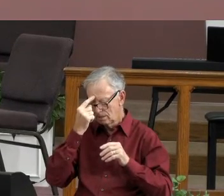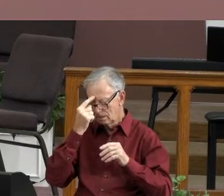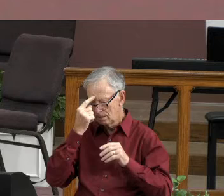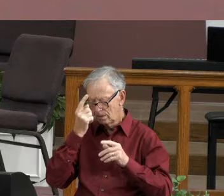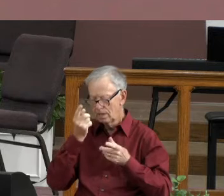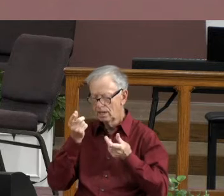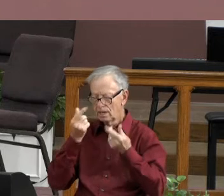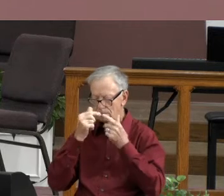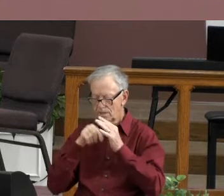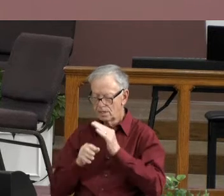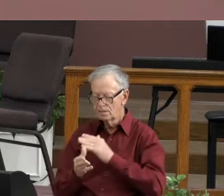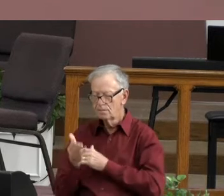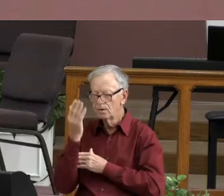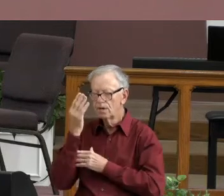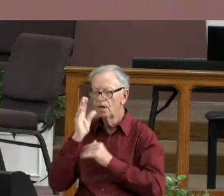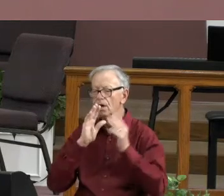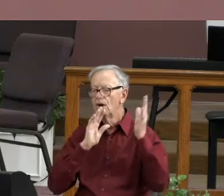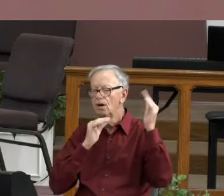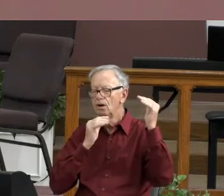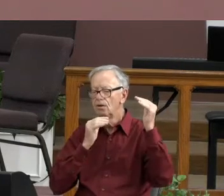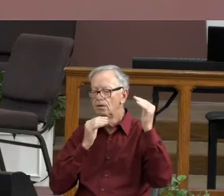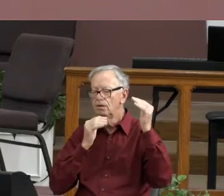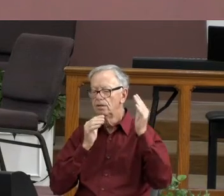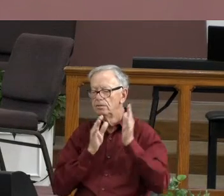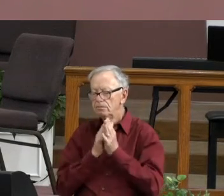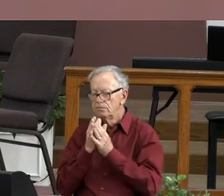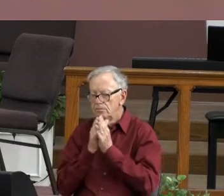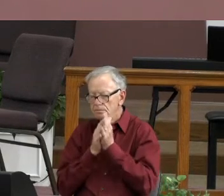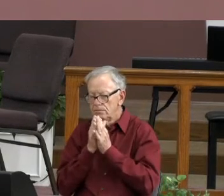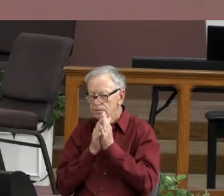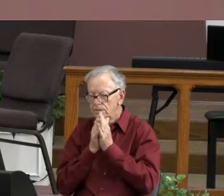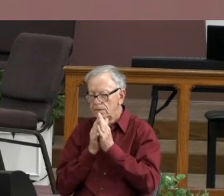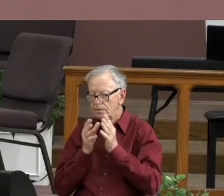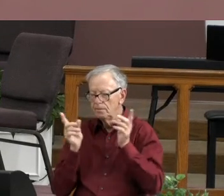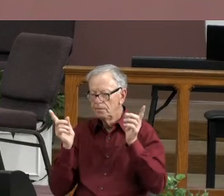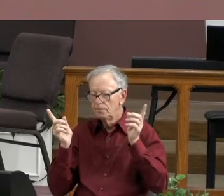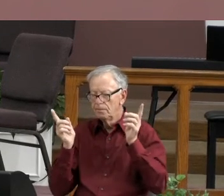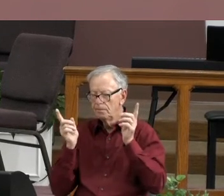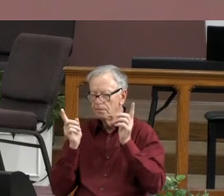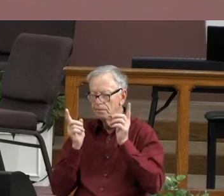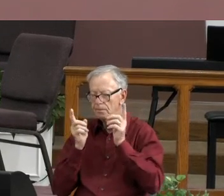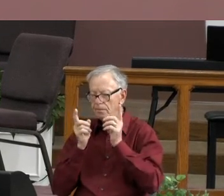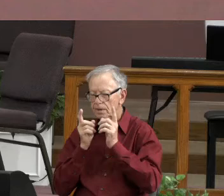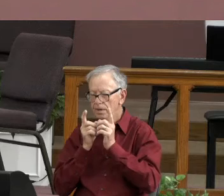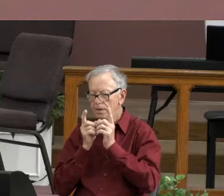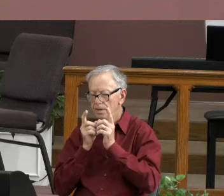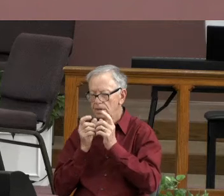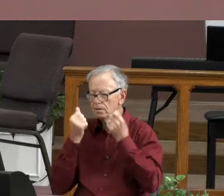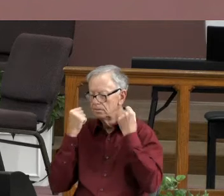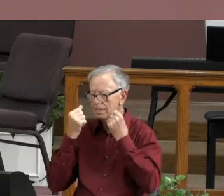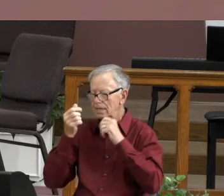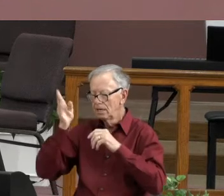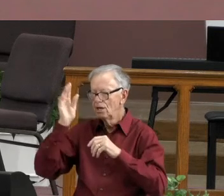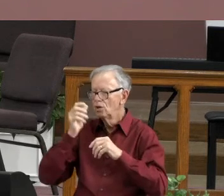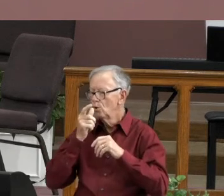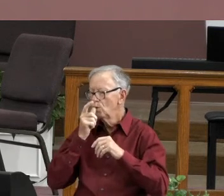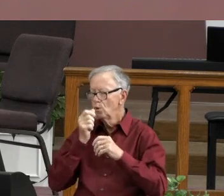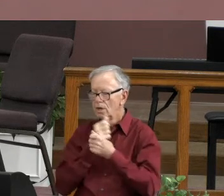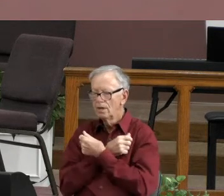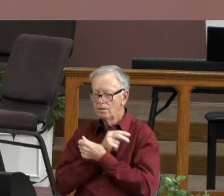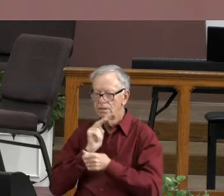We come this morning, hopefully, in anticipation of encountering a mighty God who loves us,